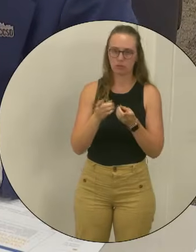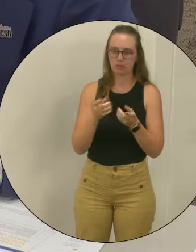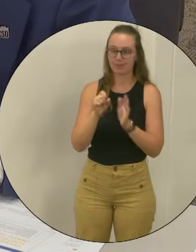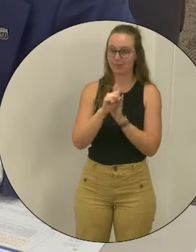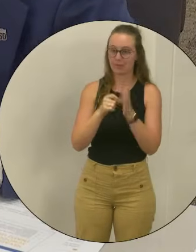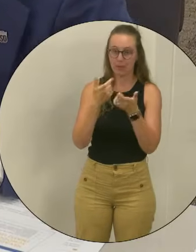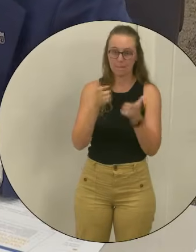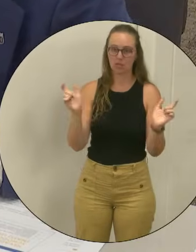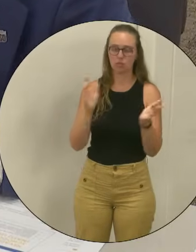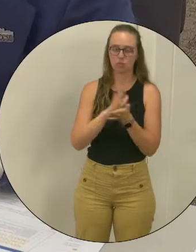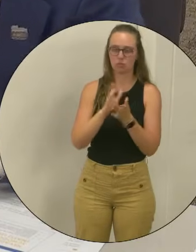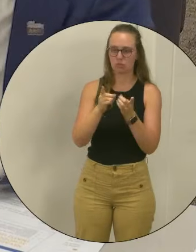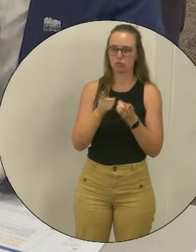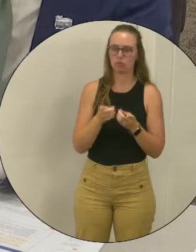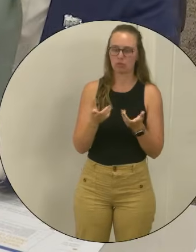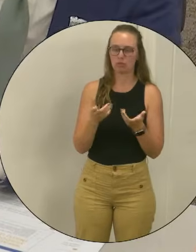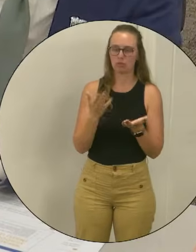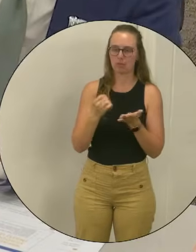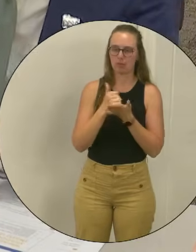might be helpful to NAS.